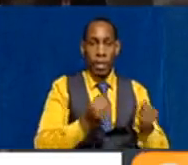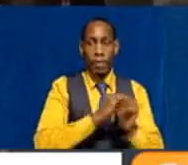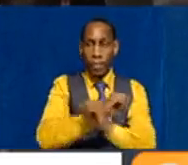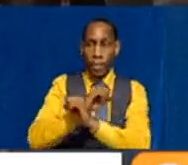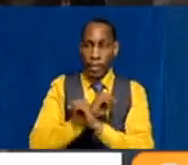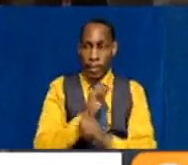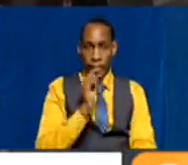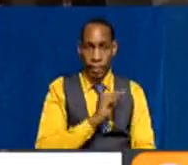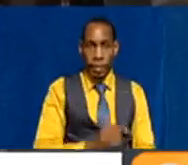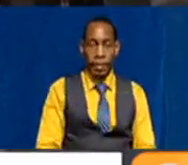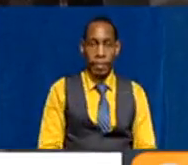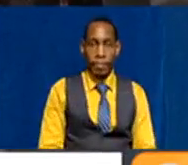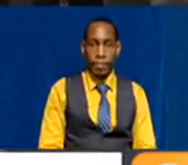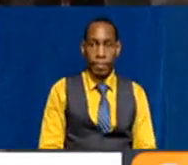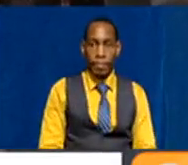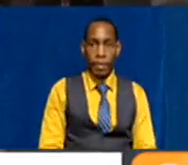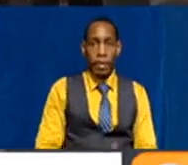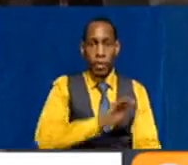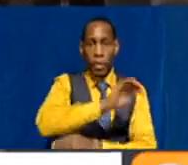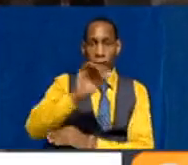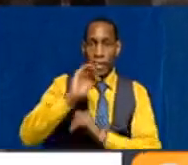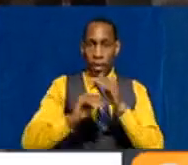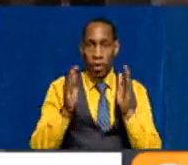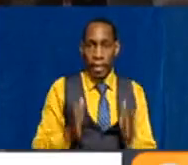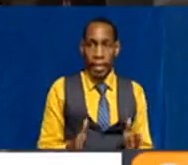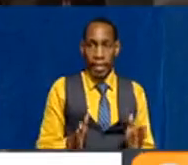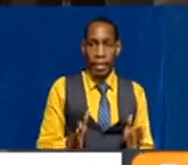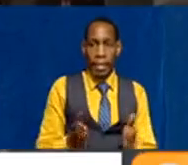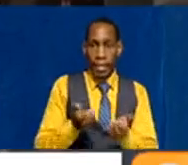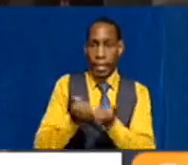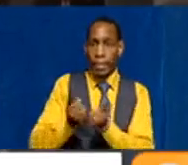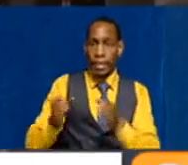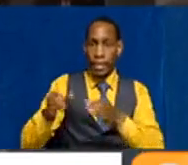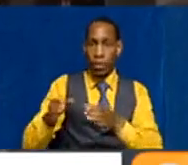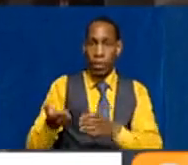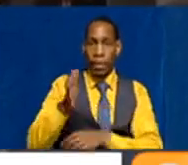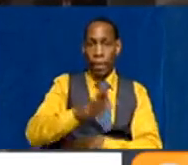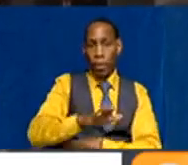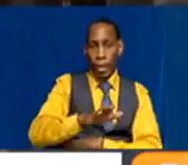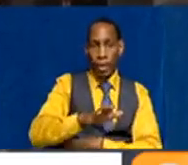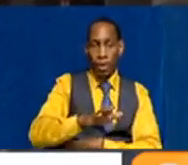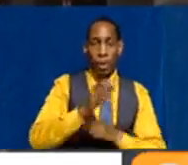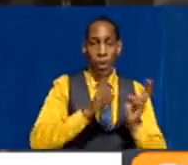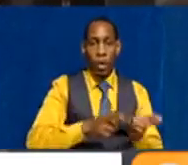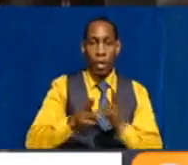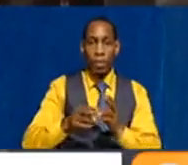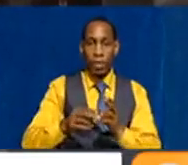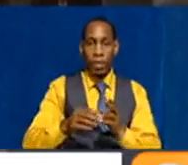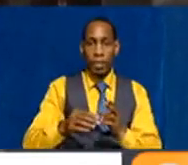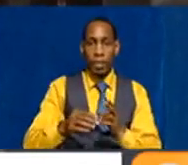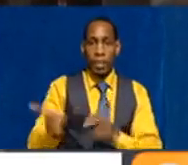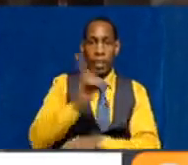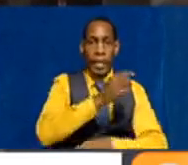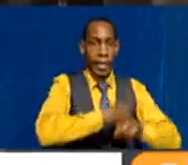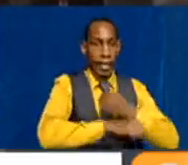secure. I therefore call on all Kenyans and the business community to resume their normal daily activities